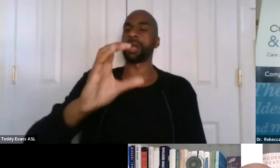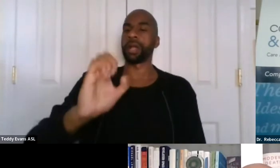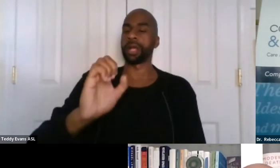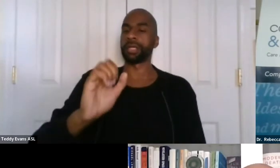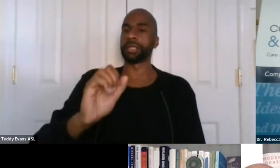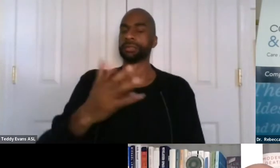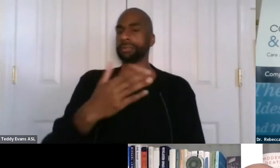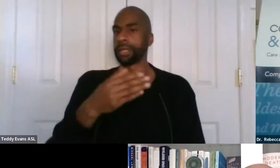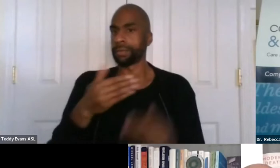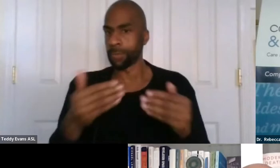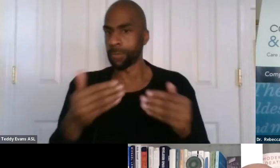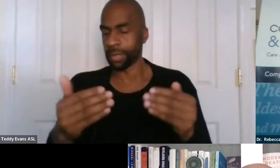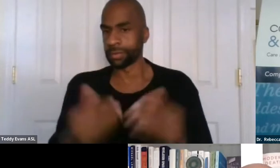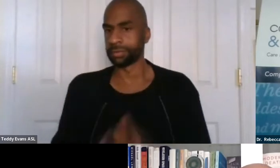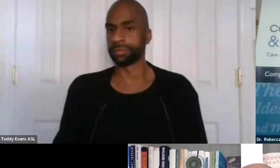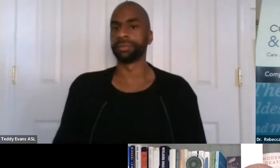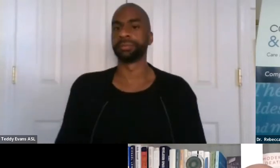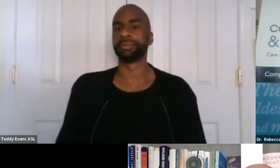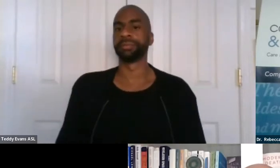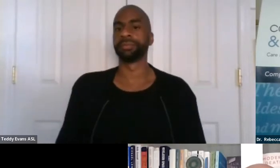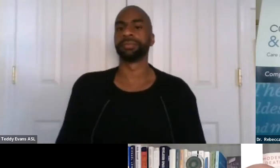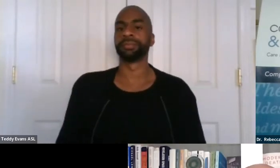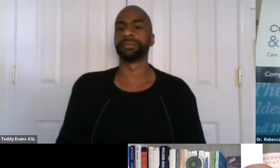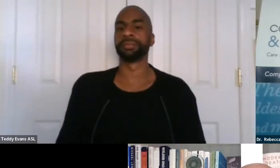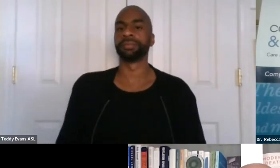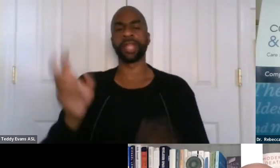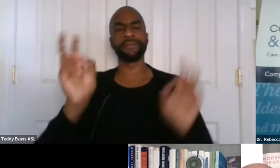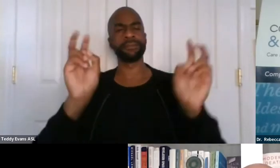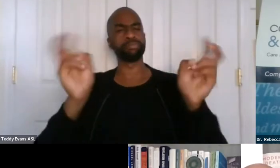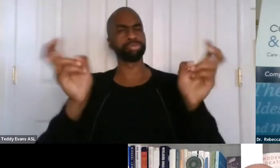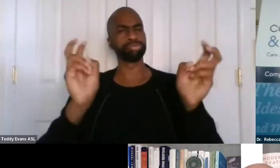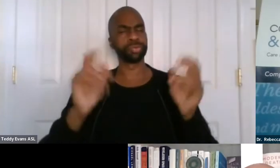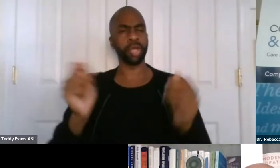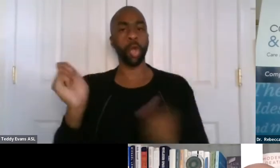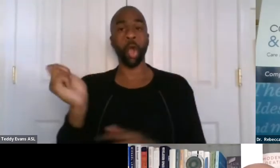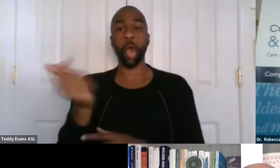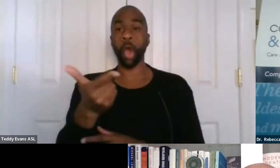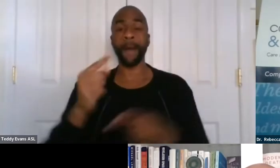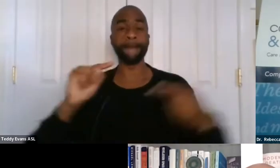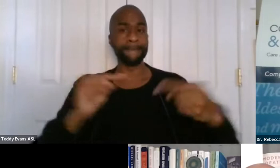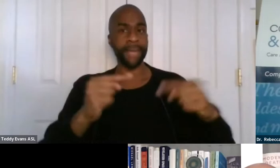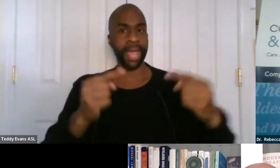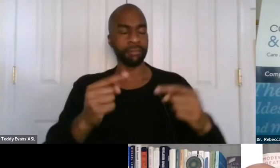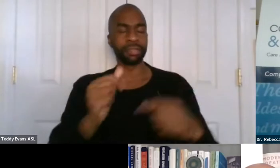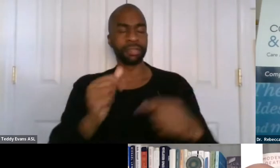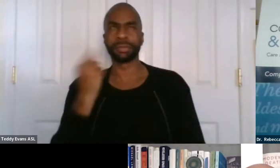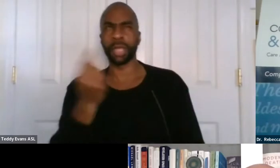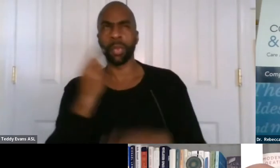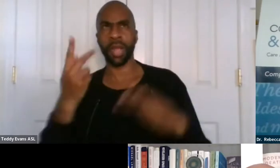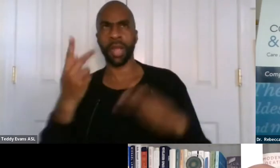How we brought this idea or concept of total pain, which isn't just a physical phenomenon, but really pulls in all these